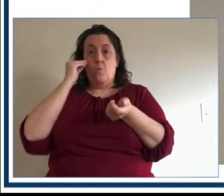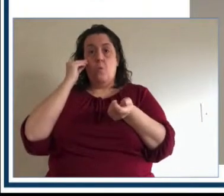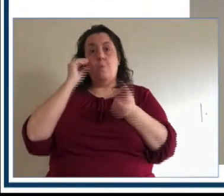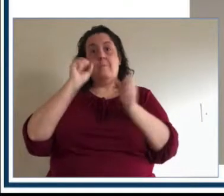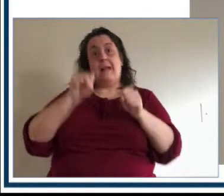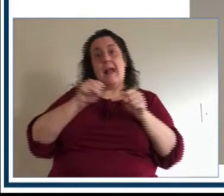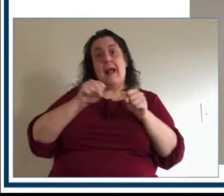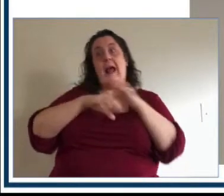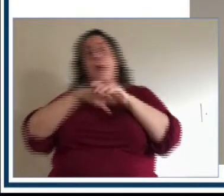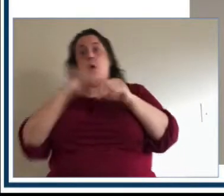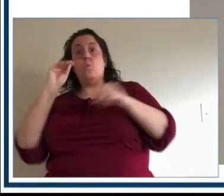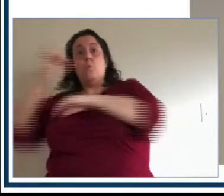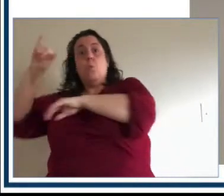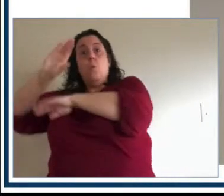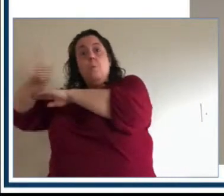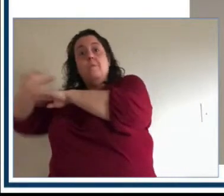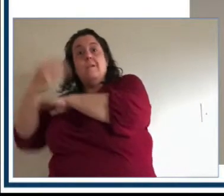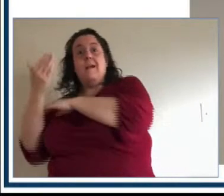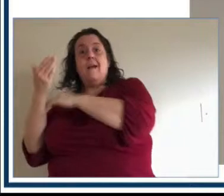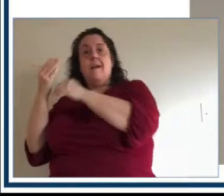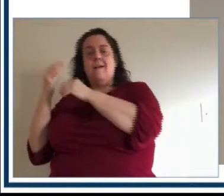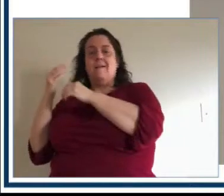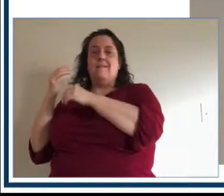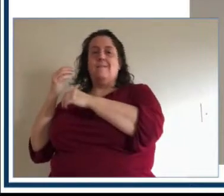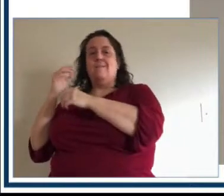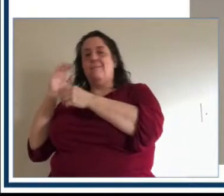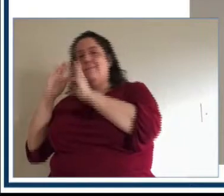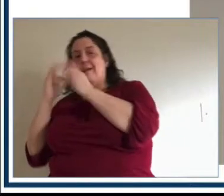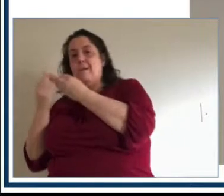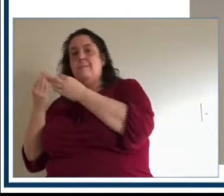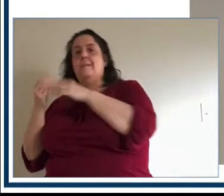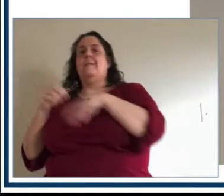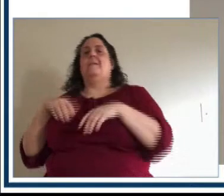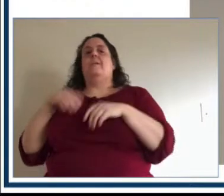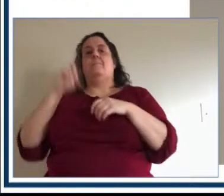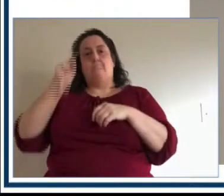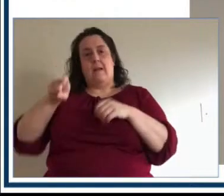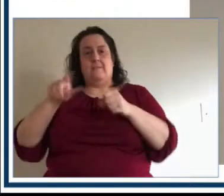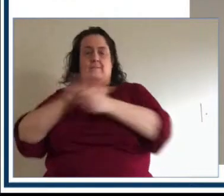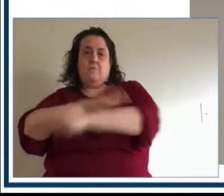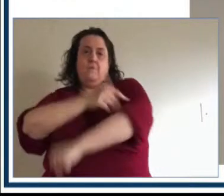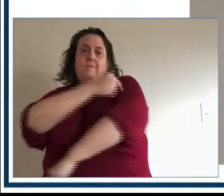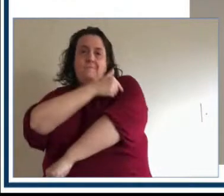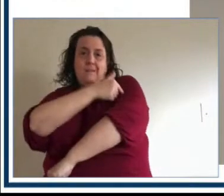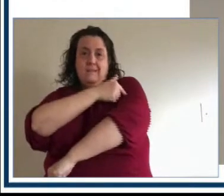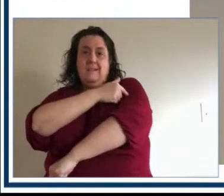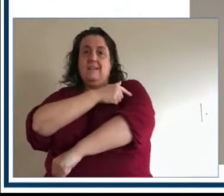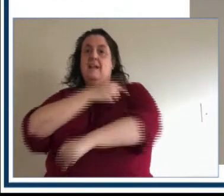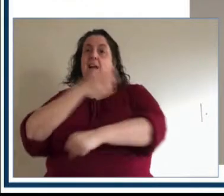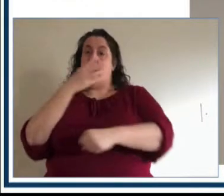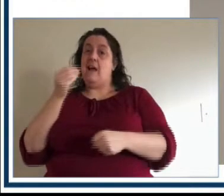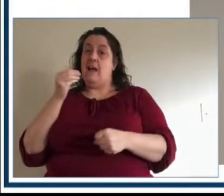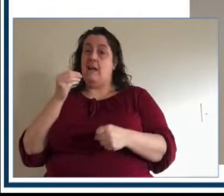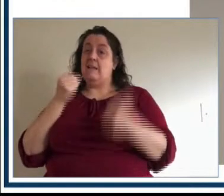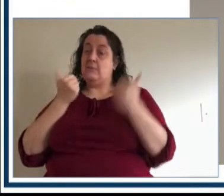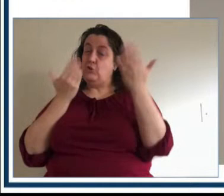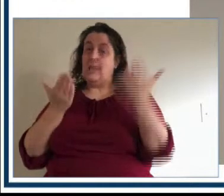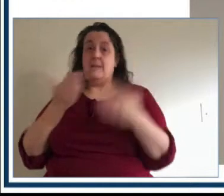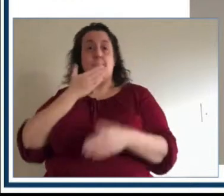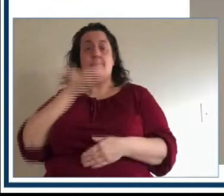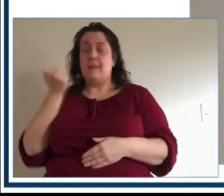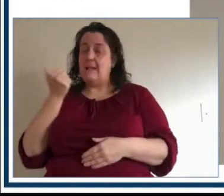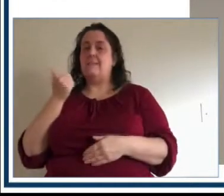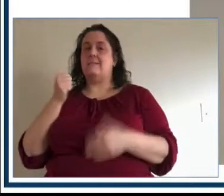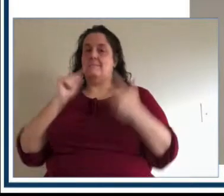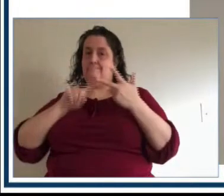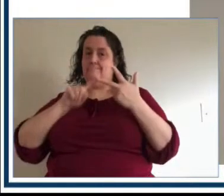also strongly recommend that they don't leave for these visits unless they've had their third booster dose as well.